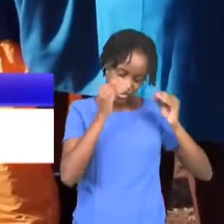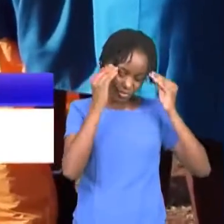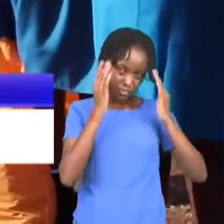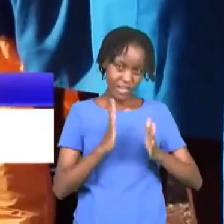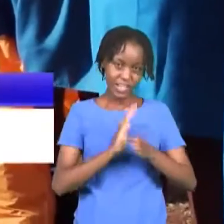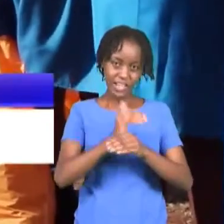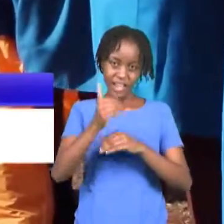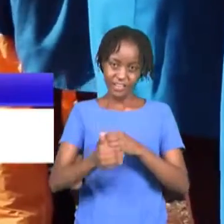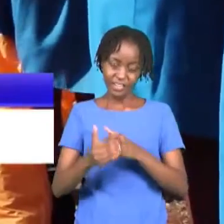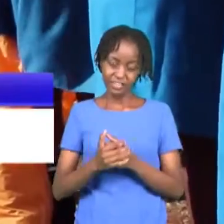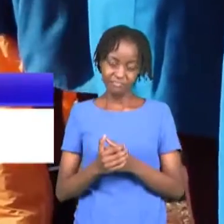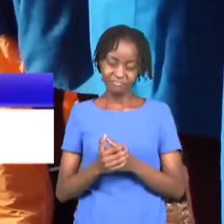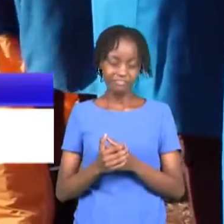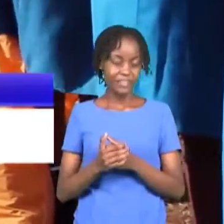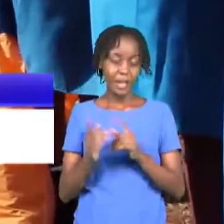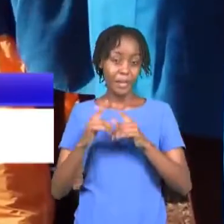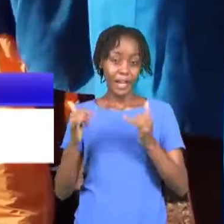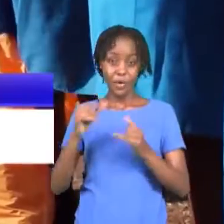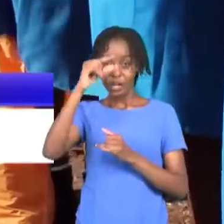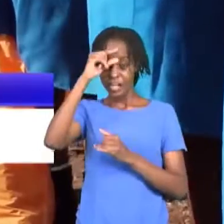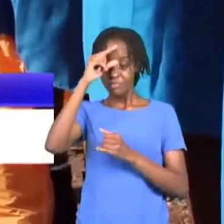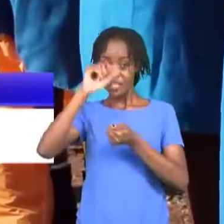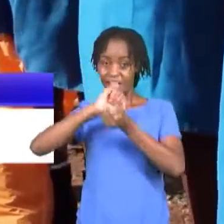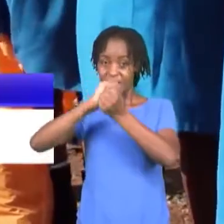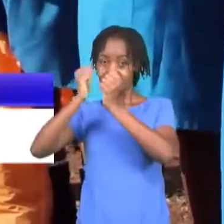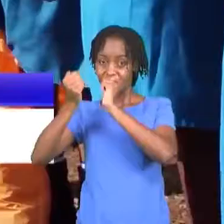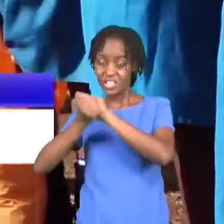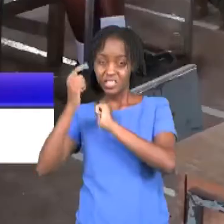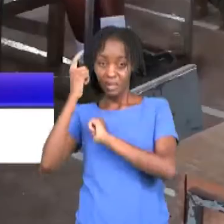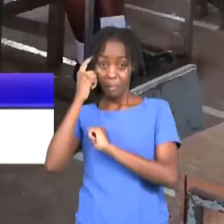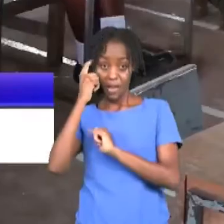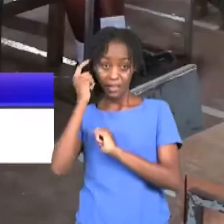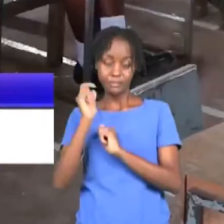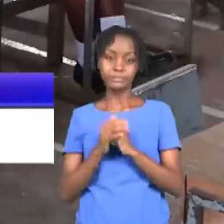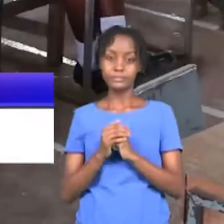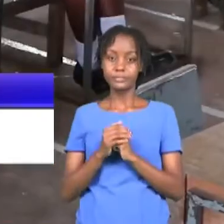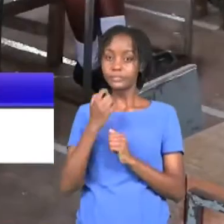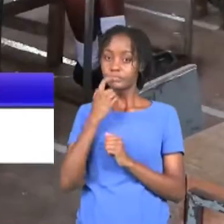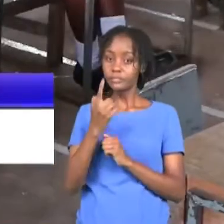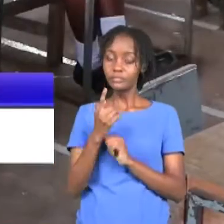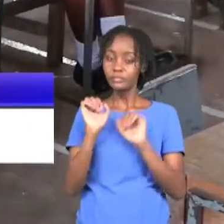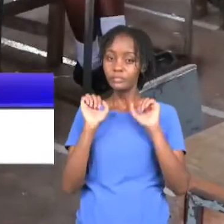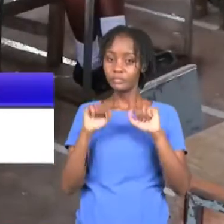resume, government now seems to be relaxing its stance on the same, citing the danger of